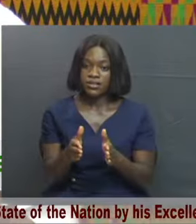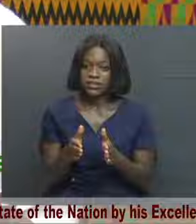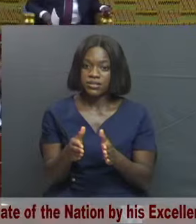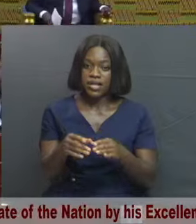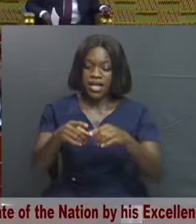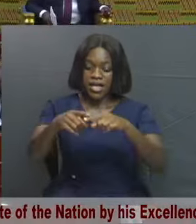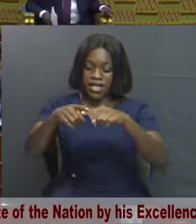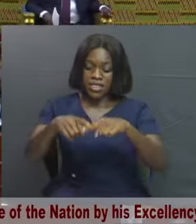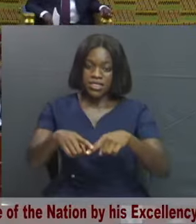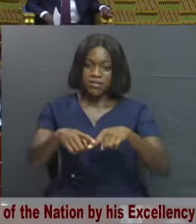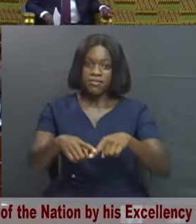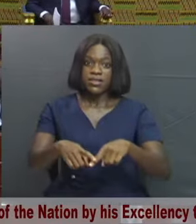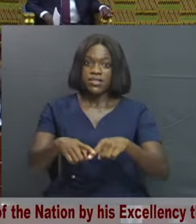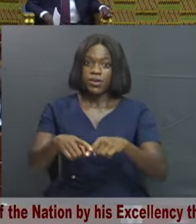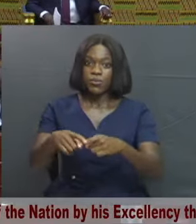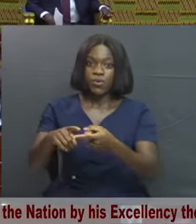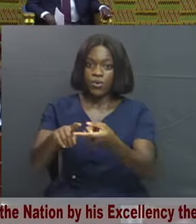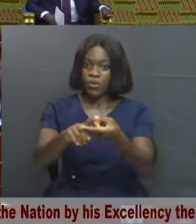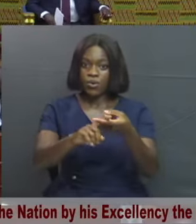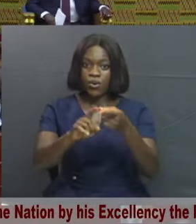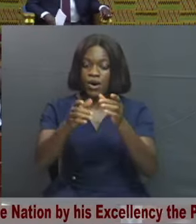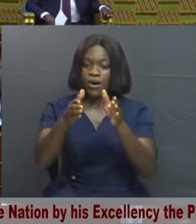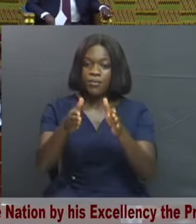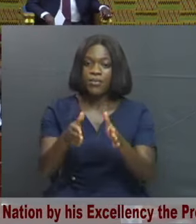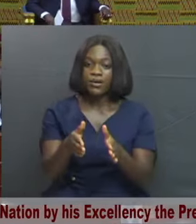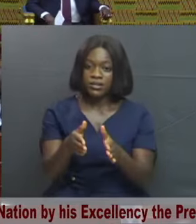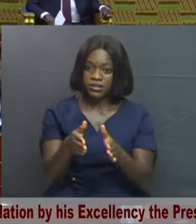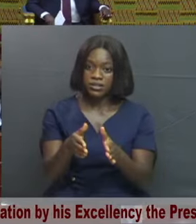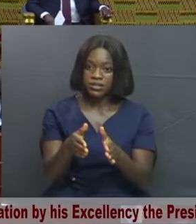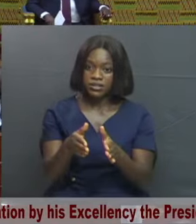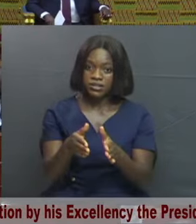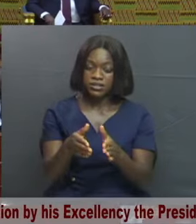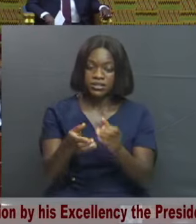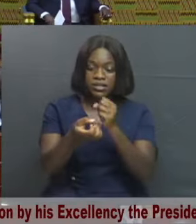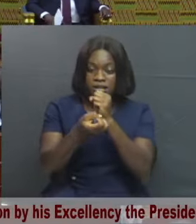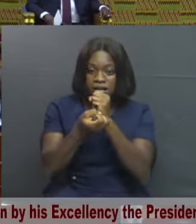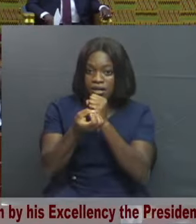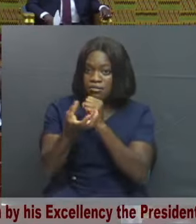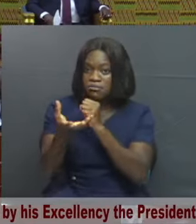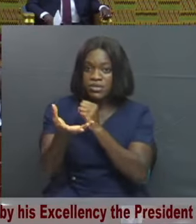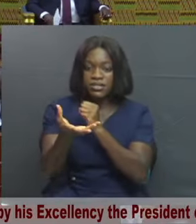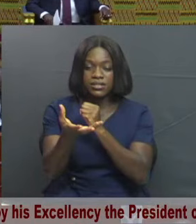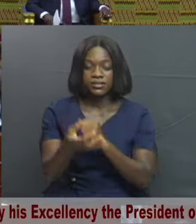Dependable Partners members of the